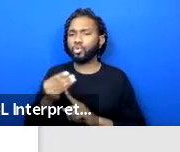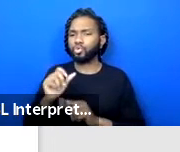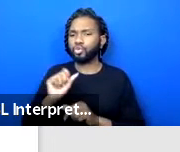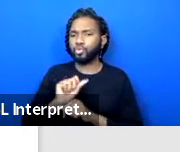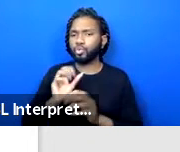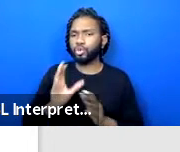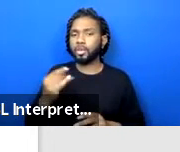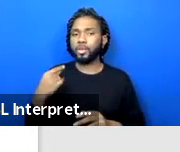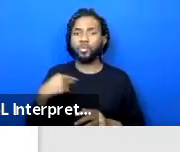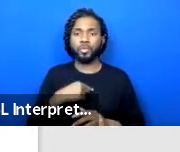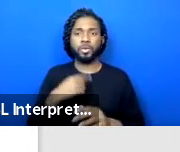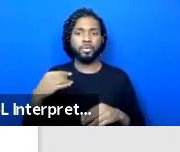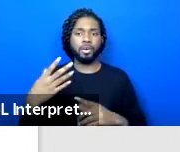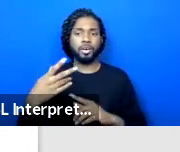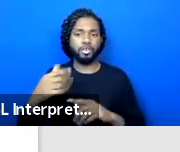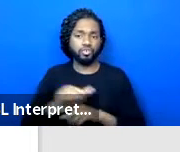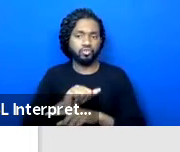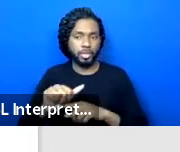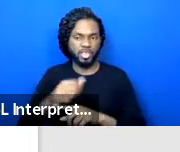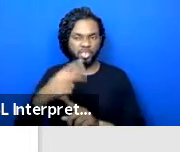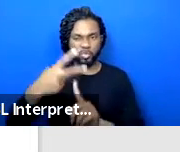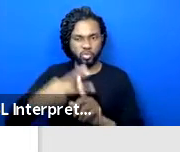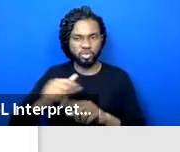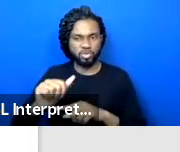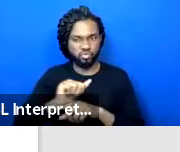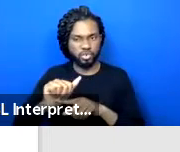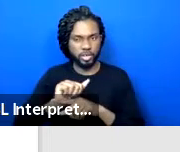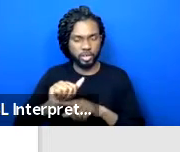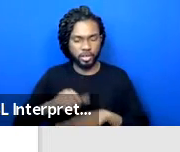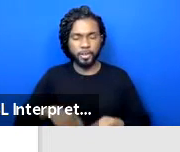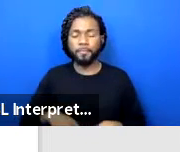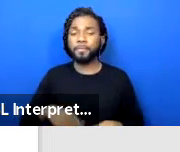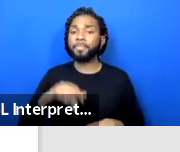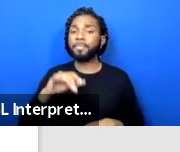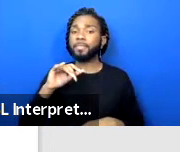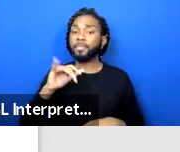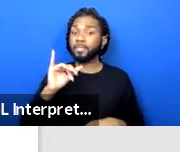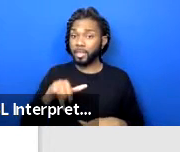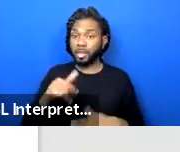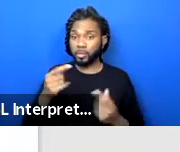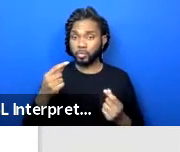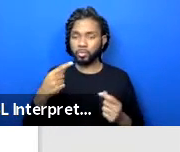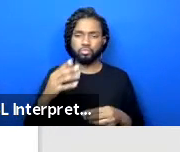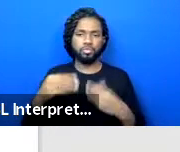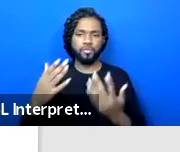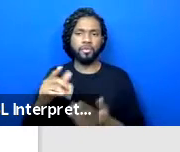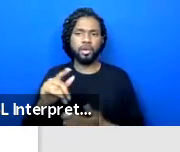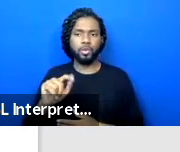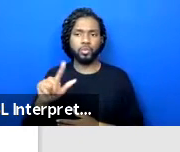It's a 2-month training that we provide and really provide tools